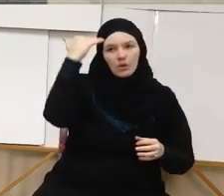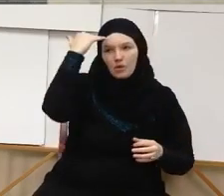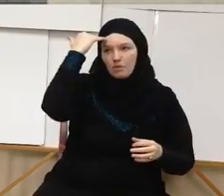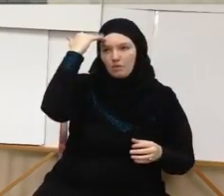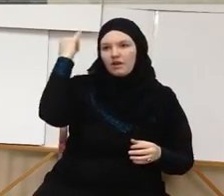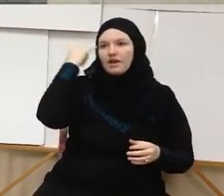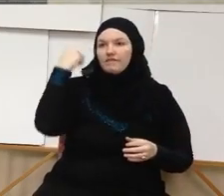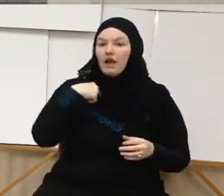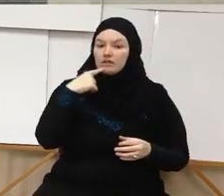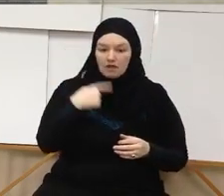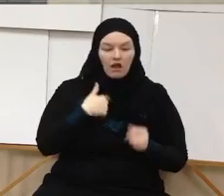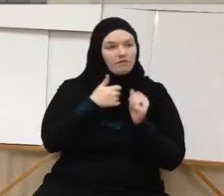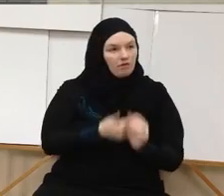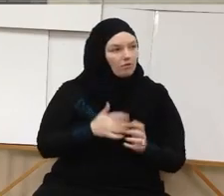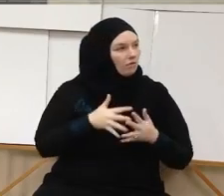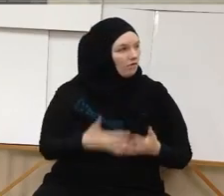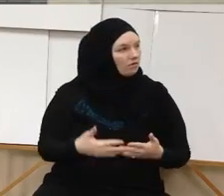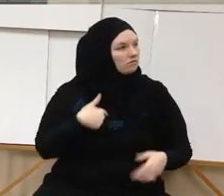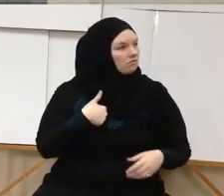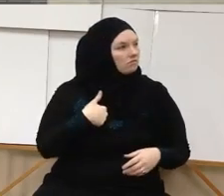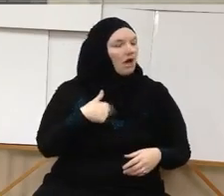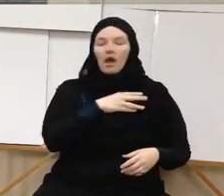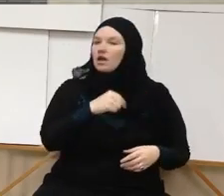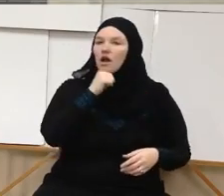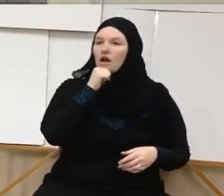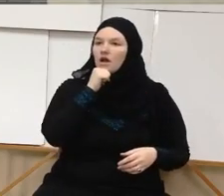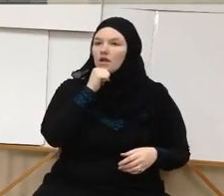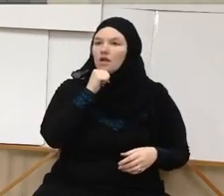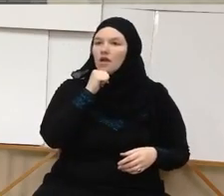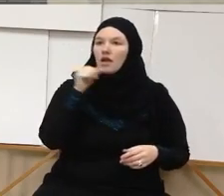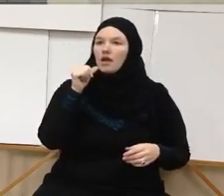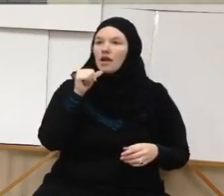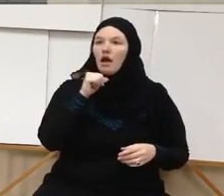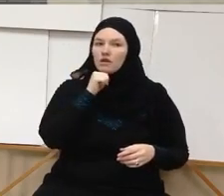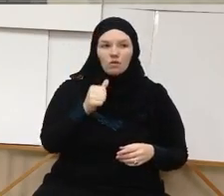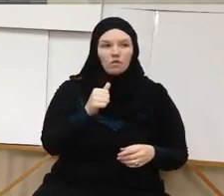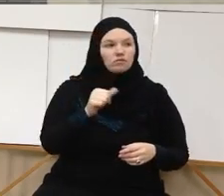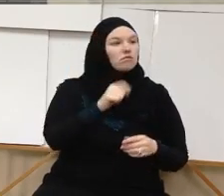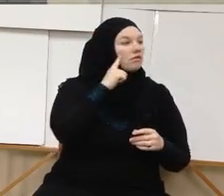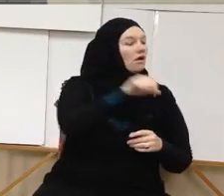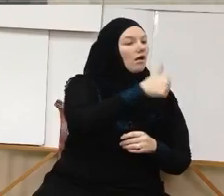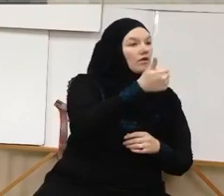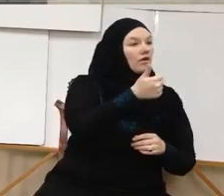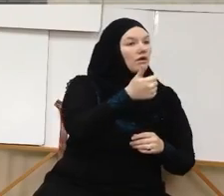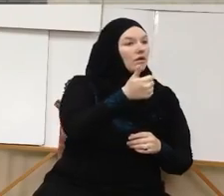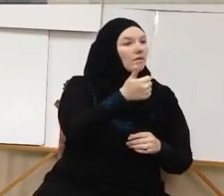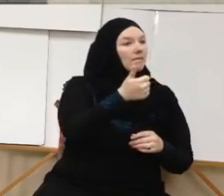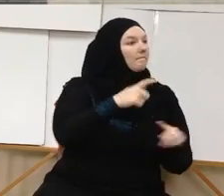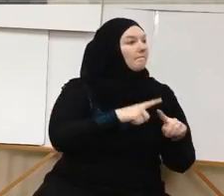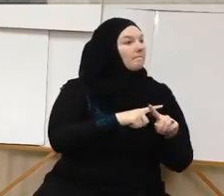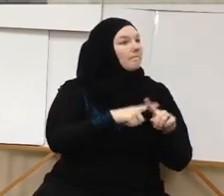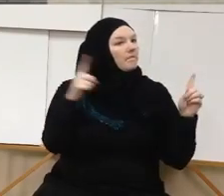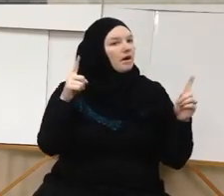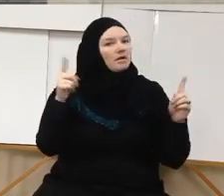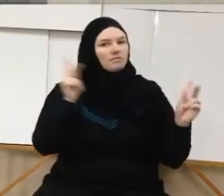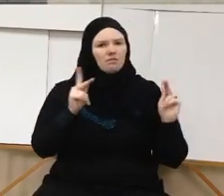I say I follow the Quran and I do not, people will hold my feet to the fire. But if I say I'm following the